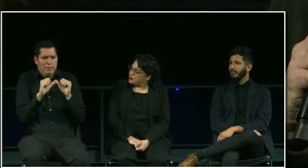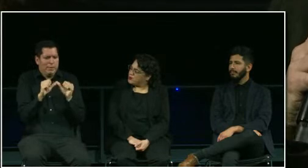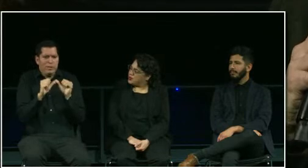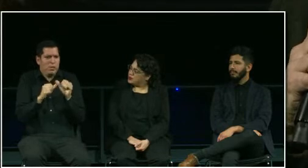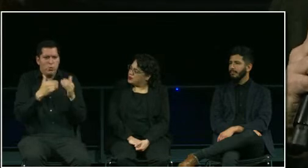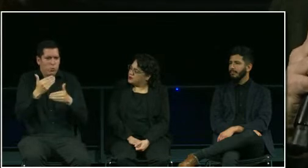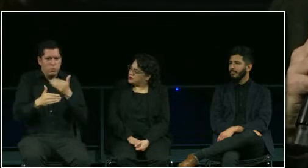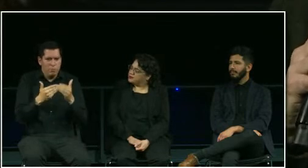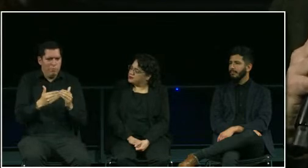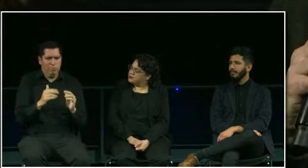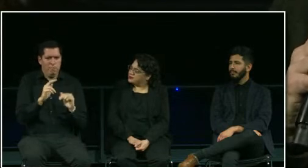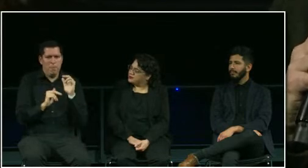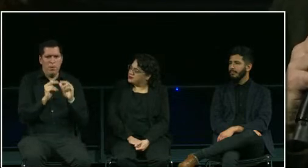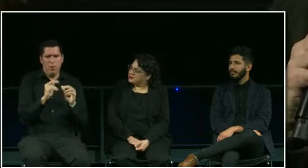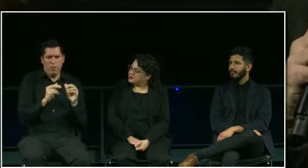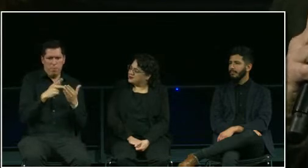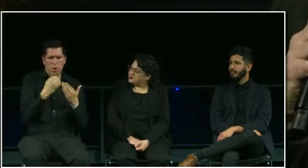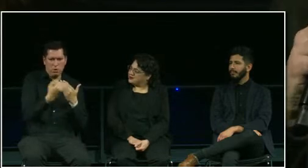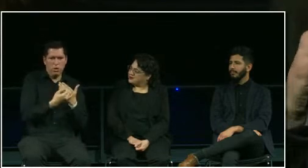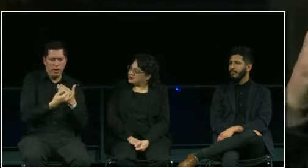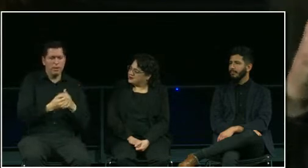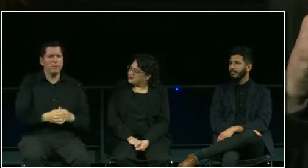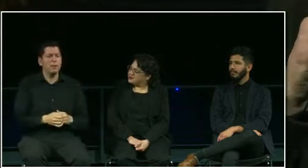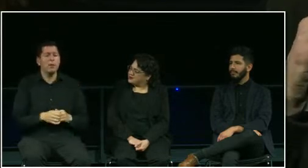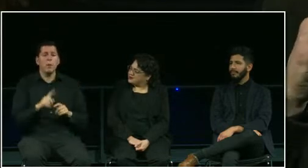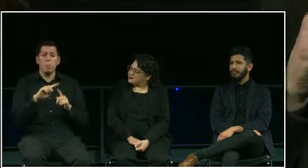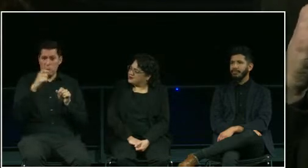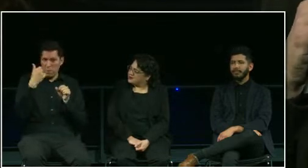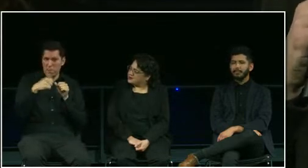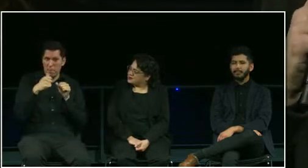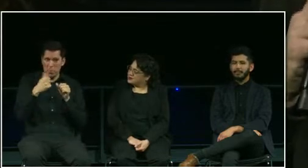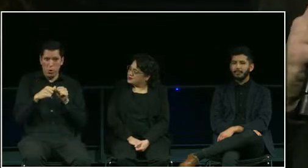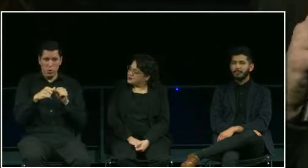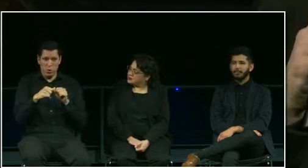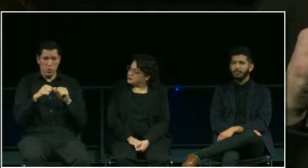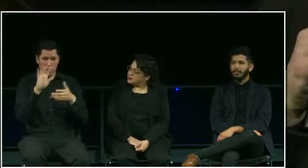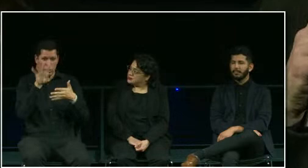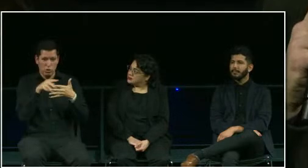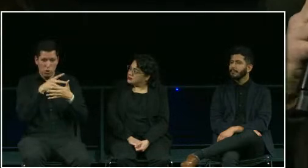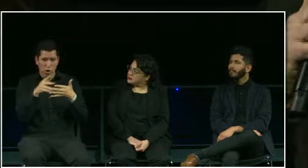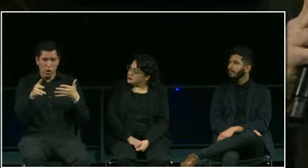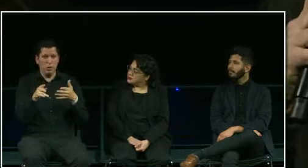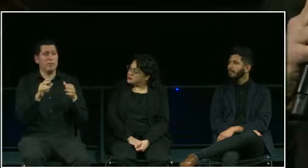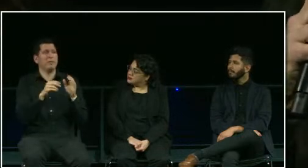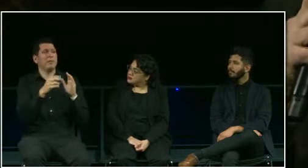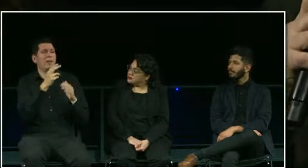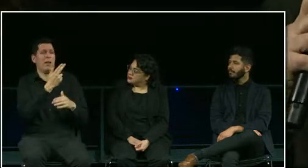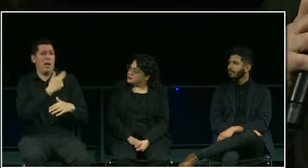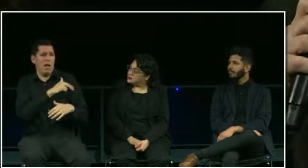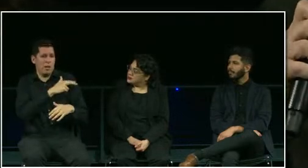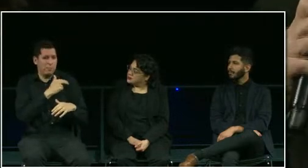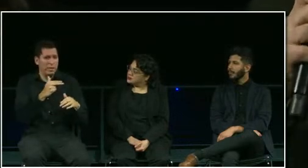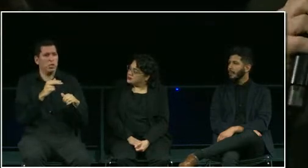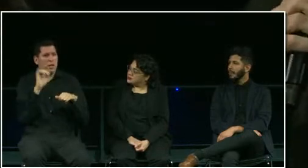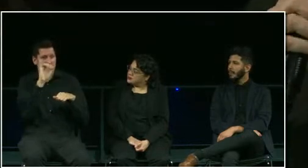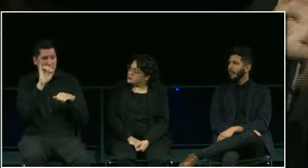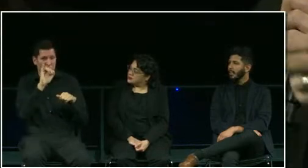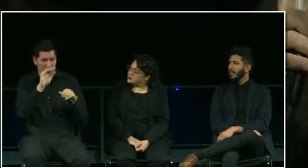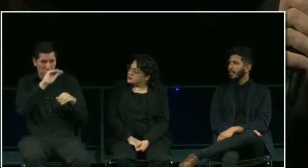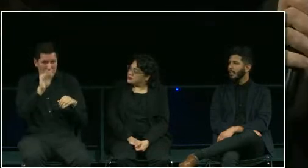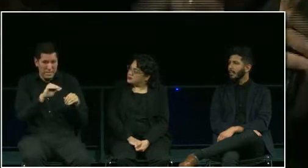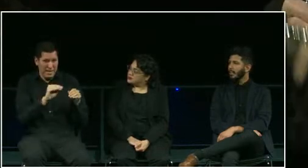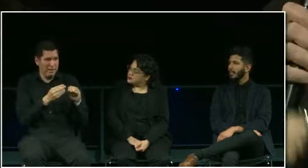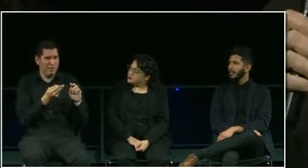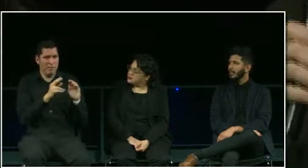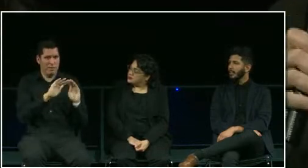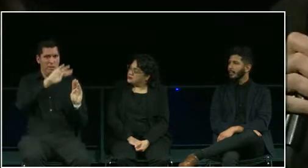we were tracking the COVID. You know, remember those charts where things are like, you know, it's like hospitalizations, infections, and they're like